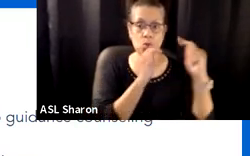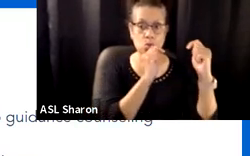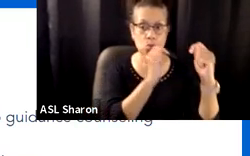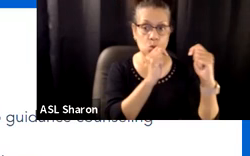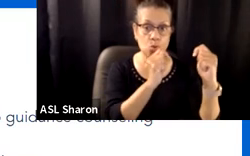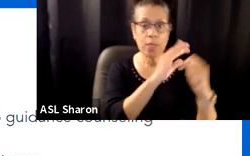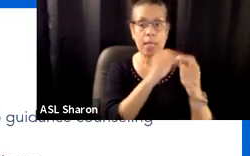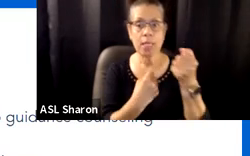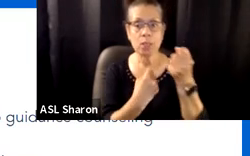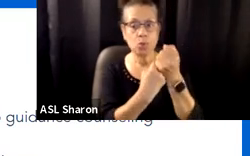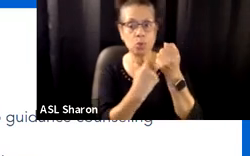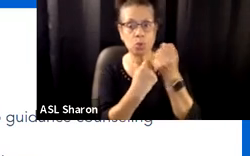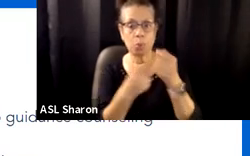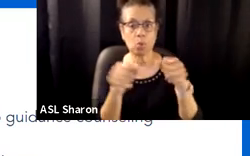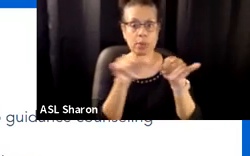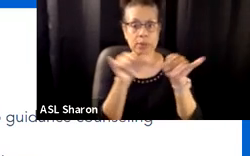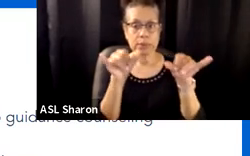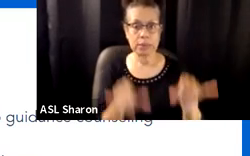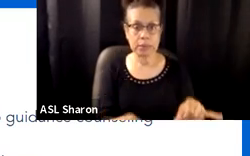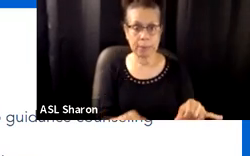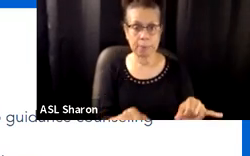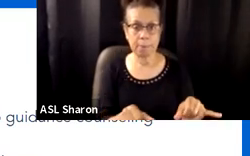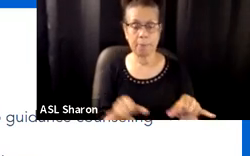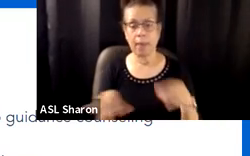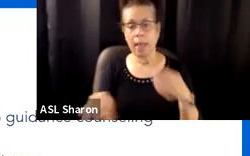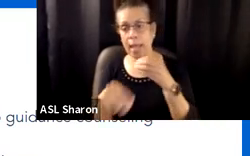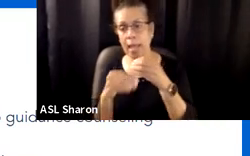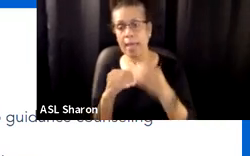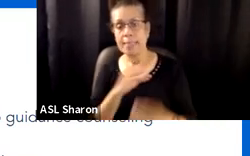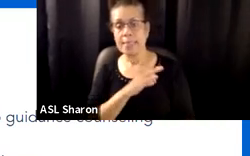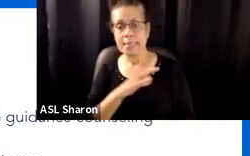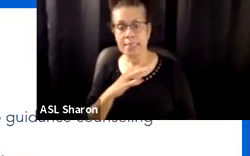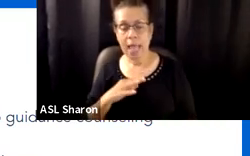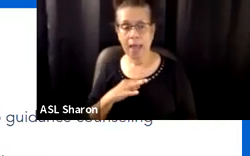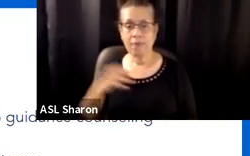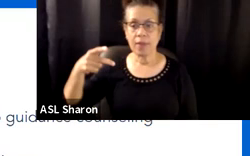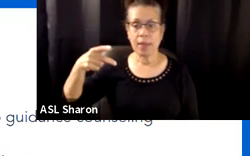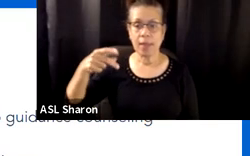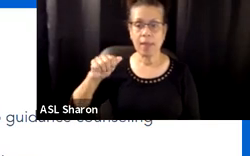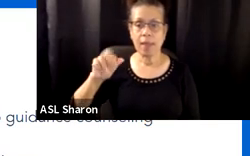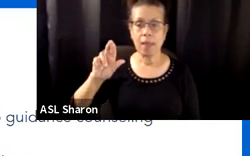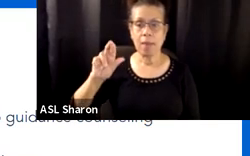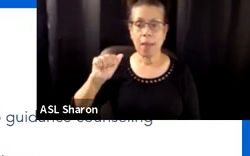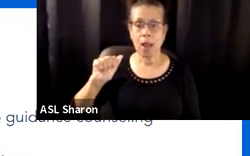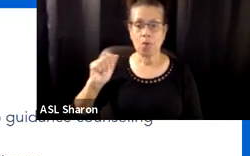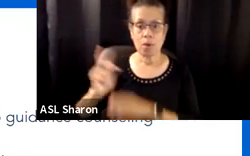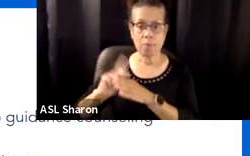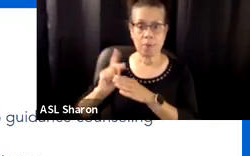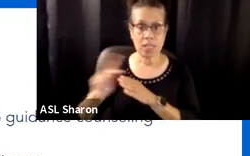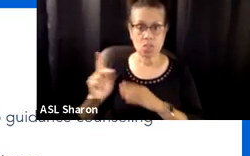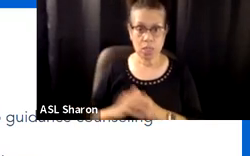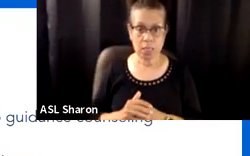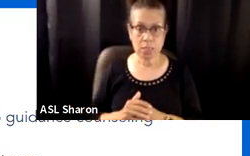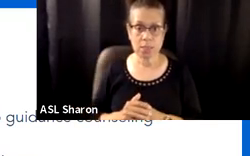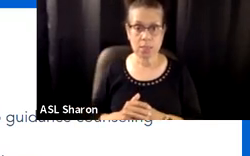support systems or added staffing and paraprofessionals that i shared with you earlier in our staffing report